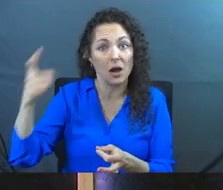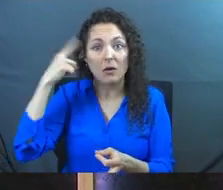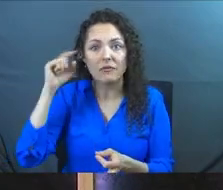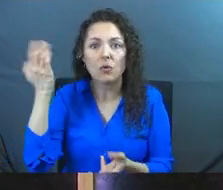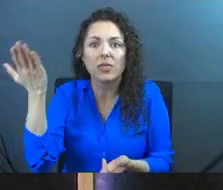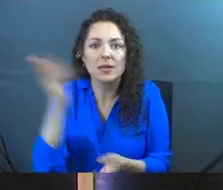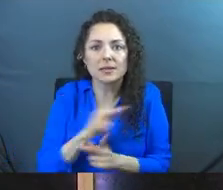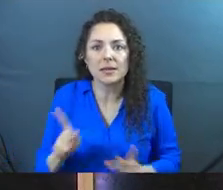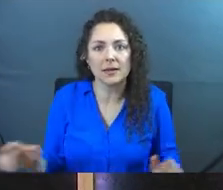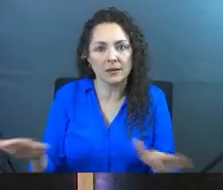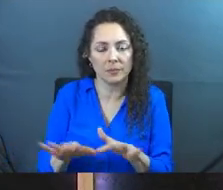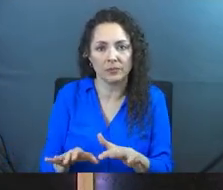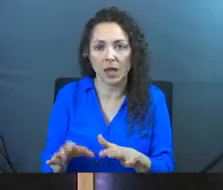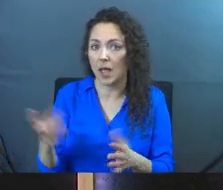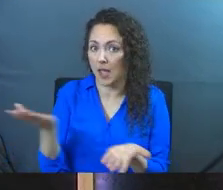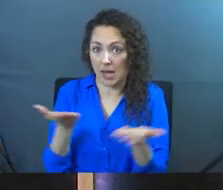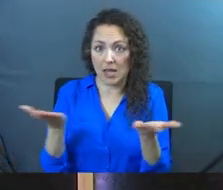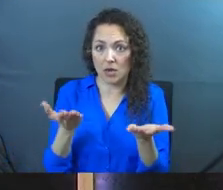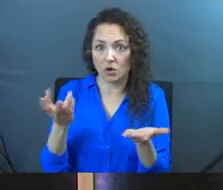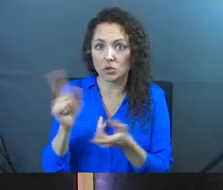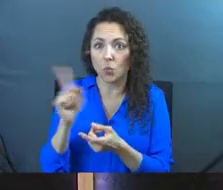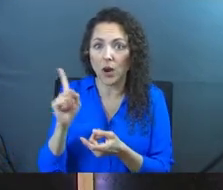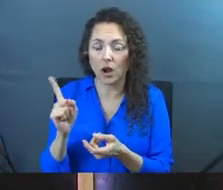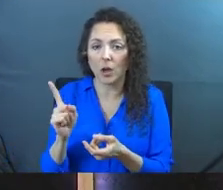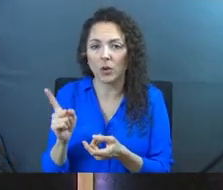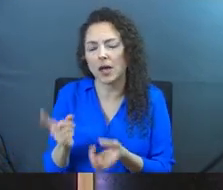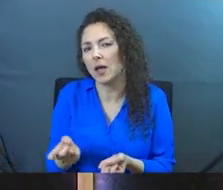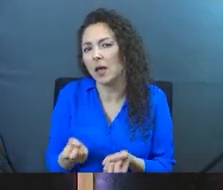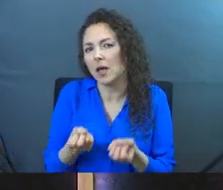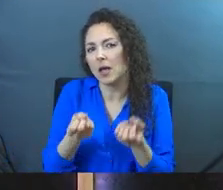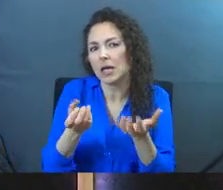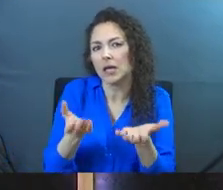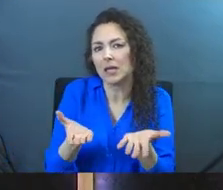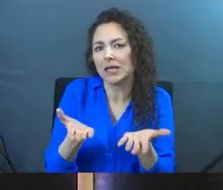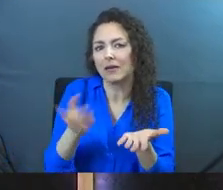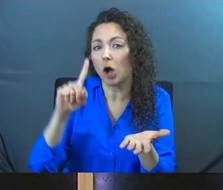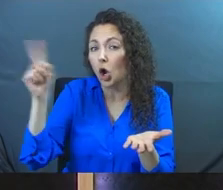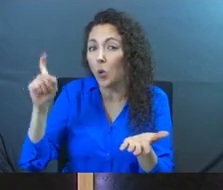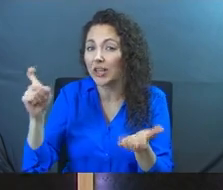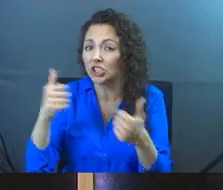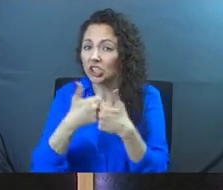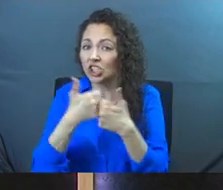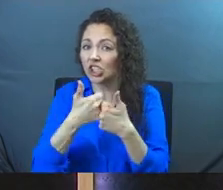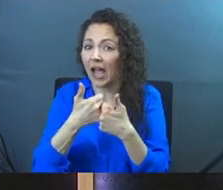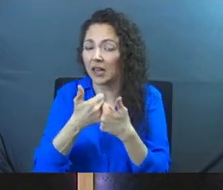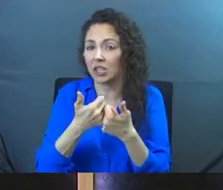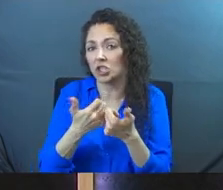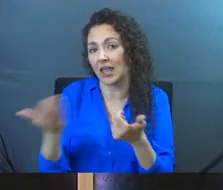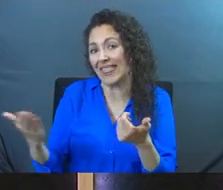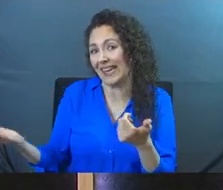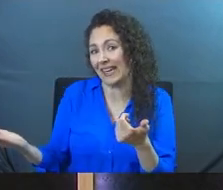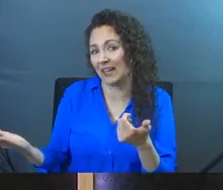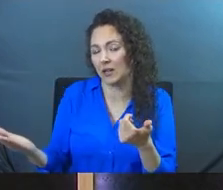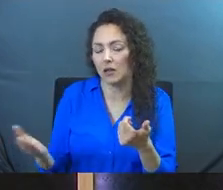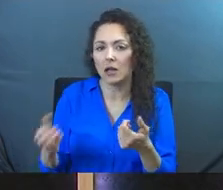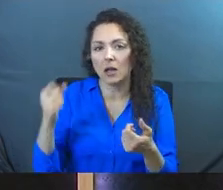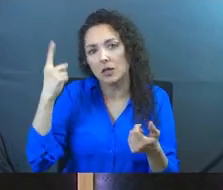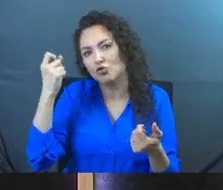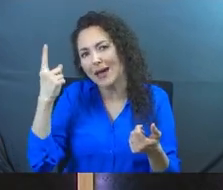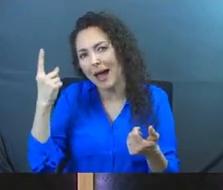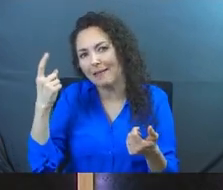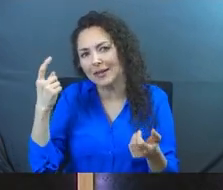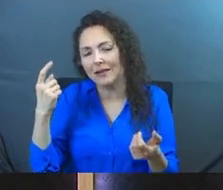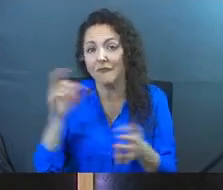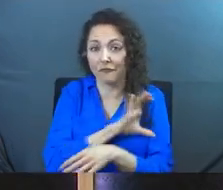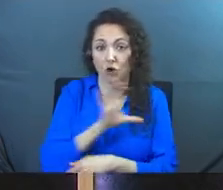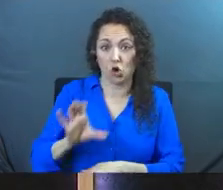this kingdom? And here's where I want to pose sort of a challenging thing here, because I think the reality for a lot of Christians